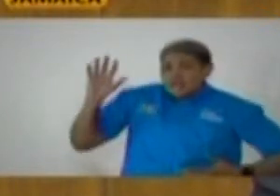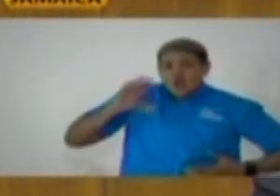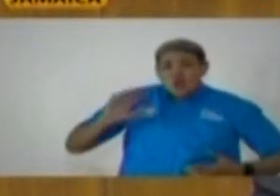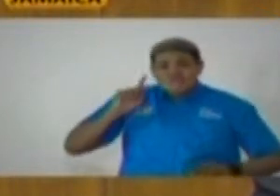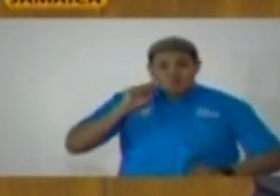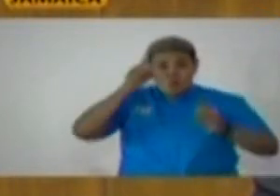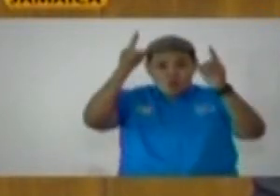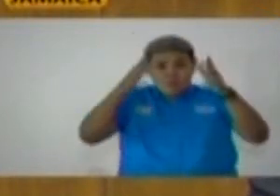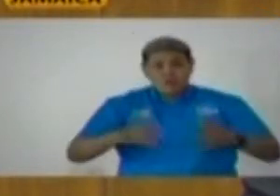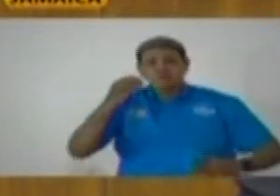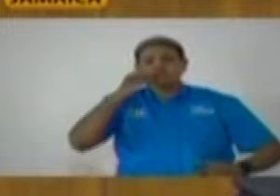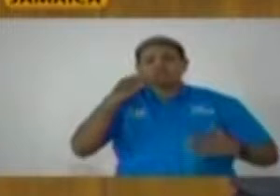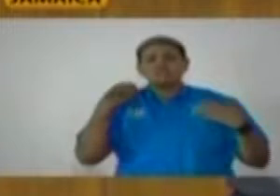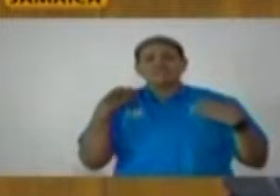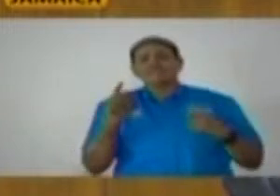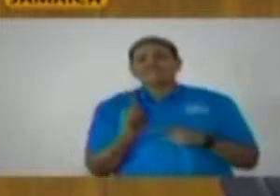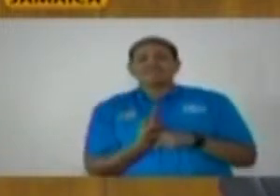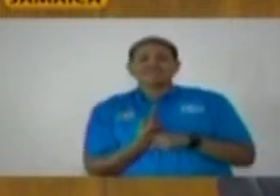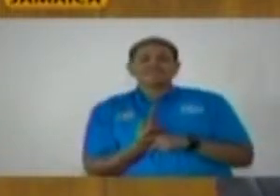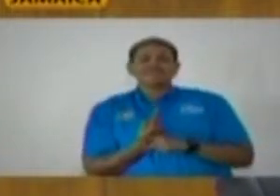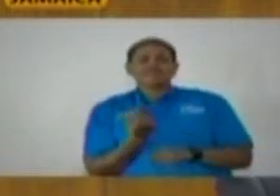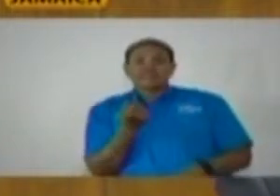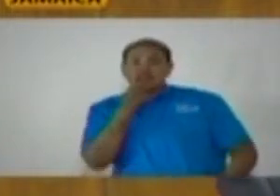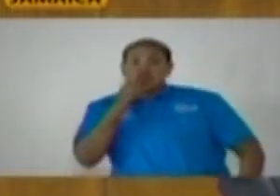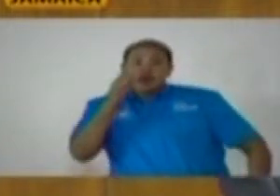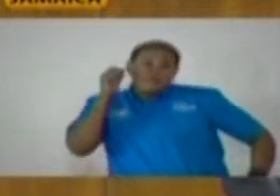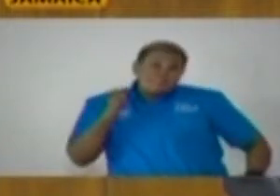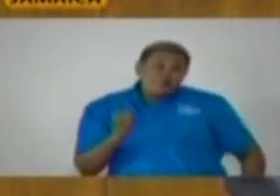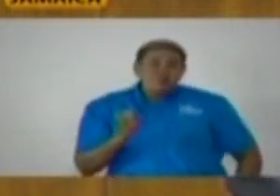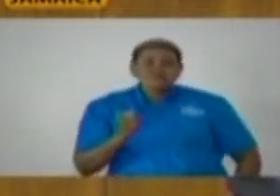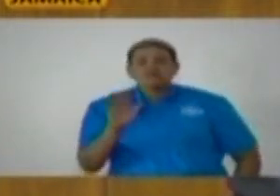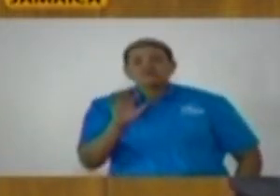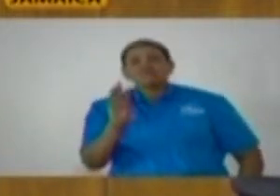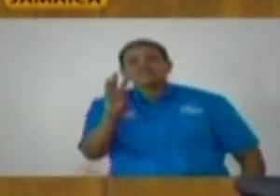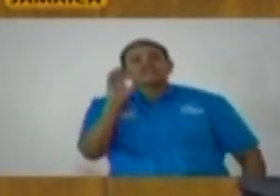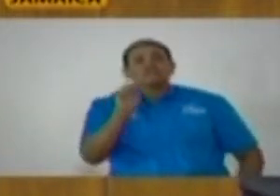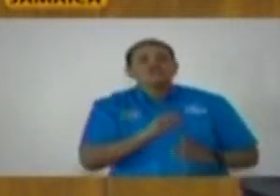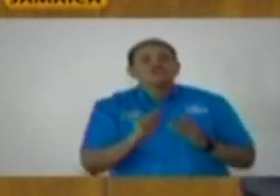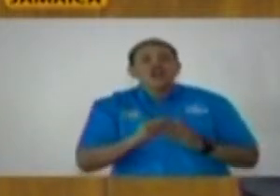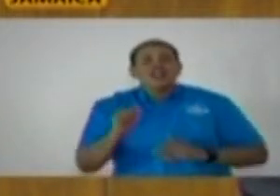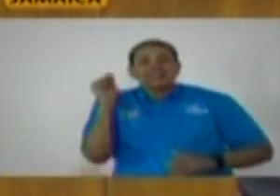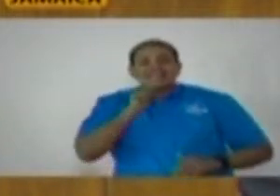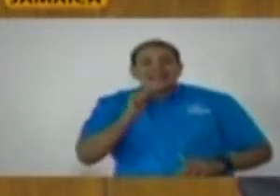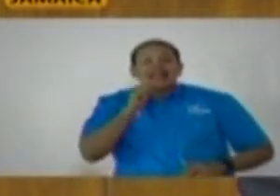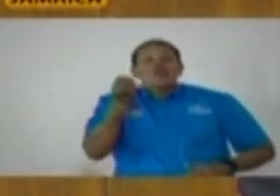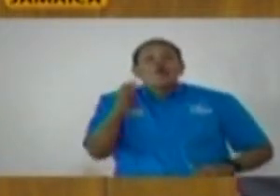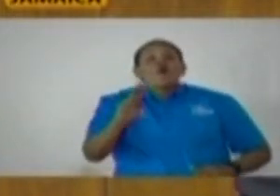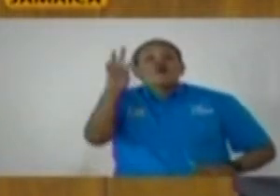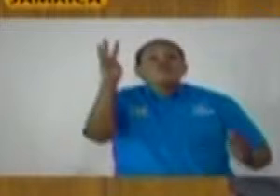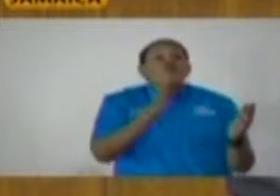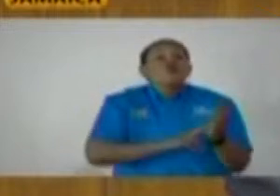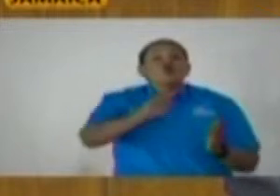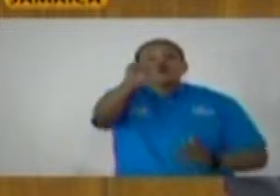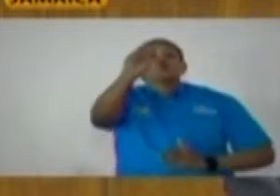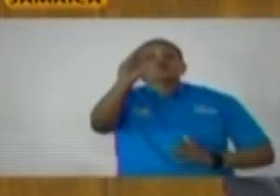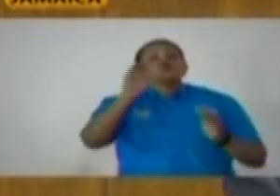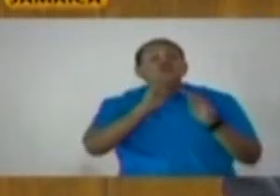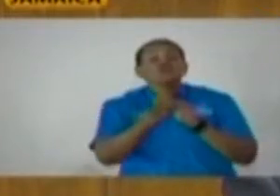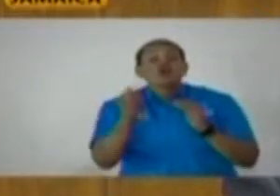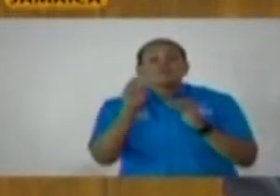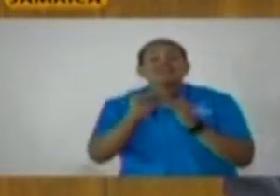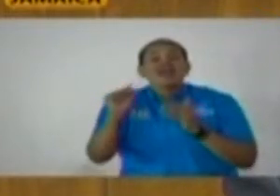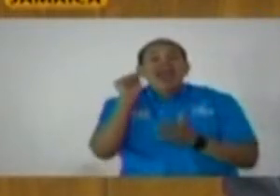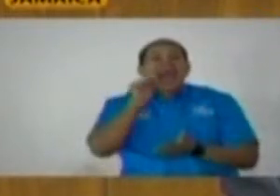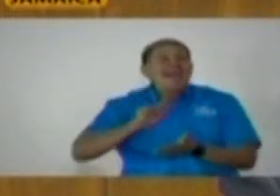person at roughly 600 Jamaican dollars a day or 4,200 Jamaican dollars a